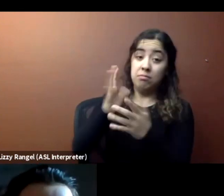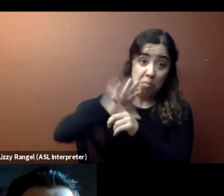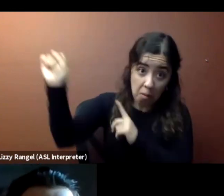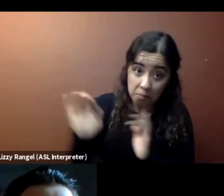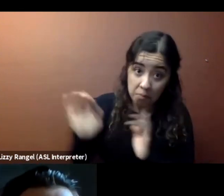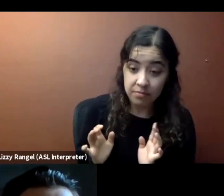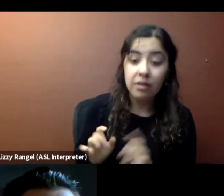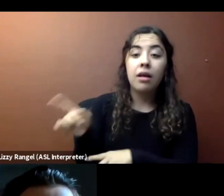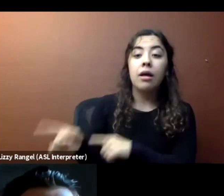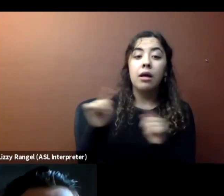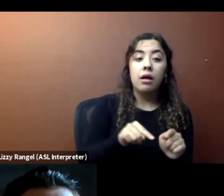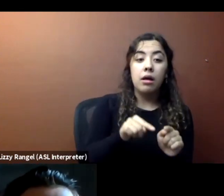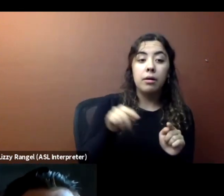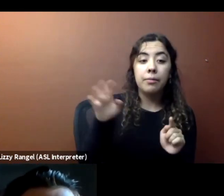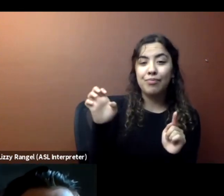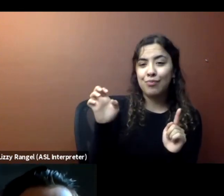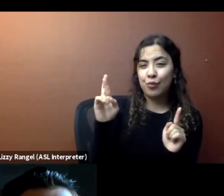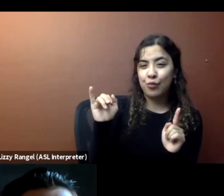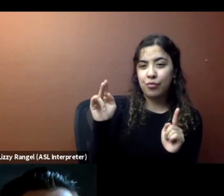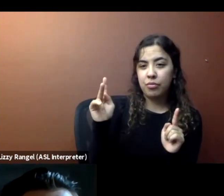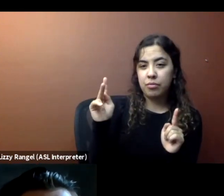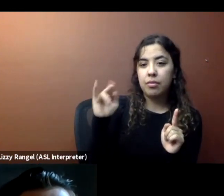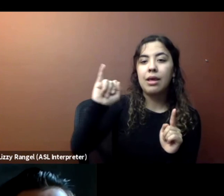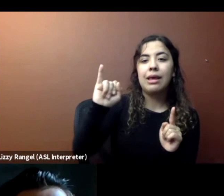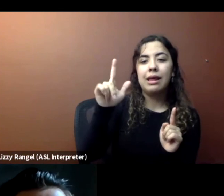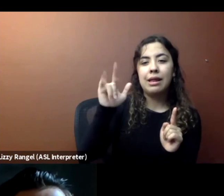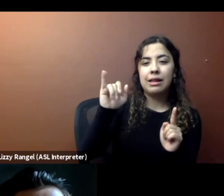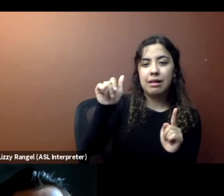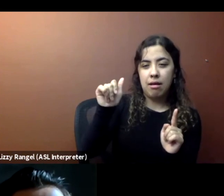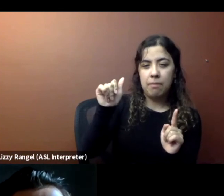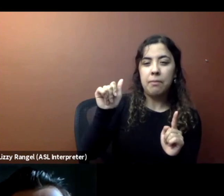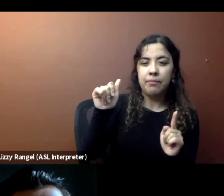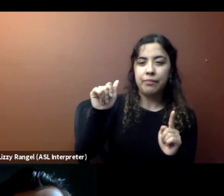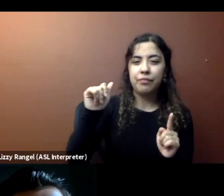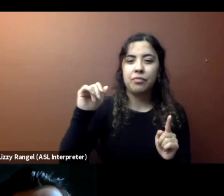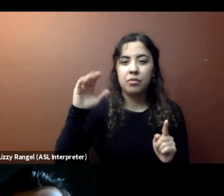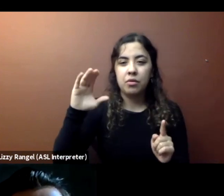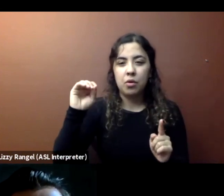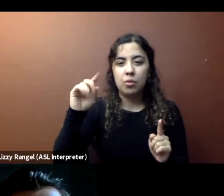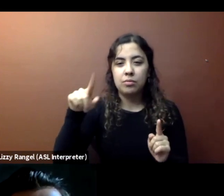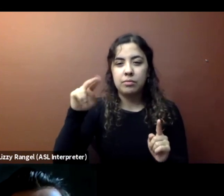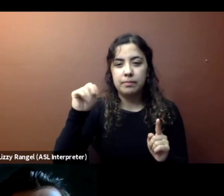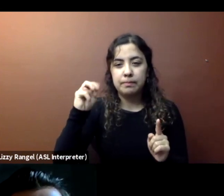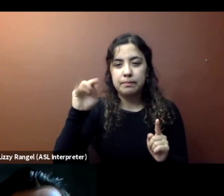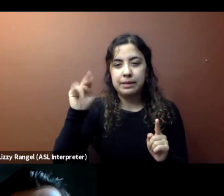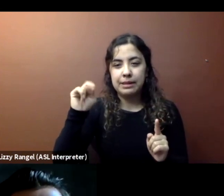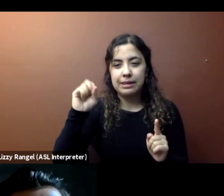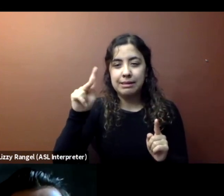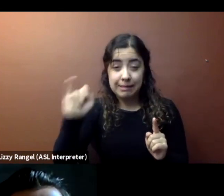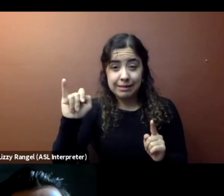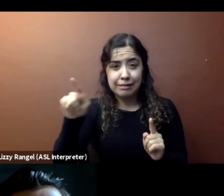Deaf Republic, stunning work. Yes. He's won all sorts of stuff. One of my